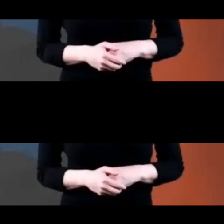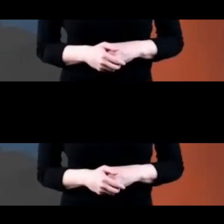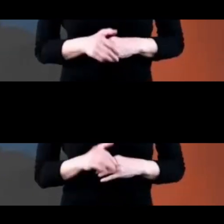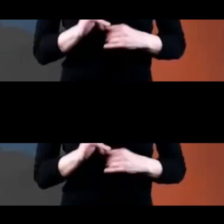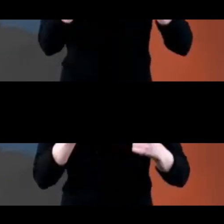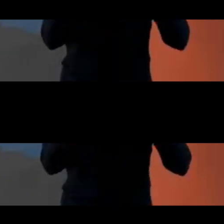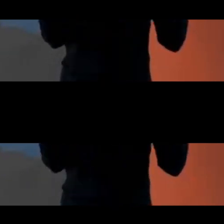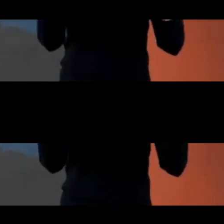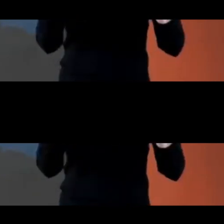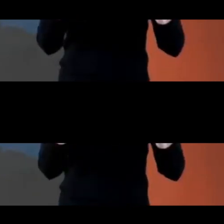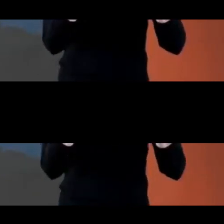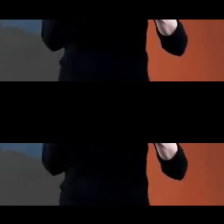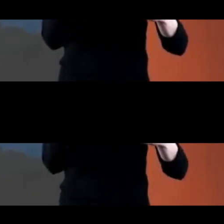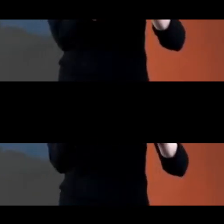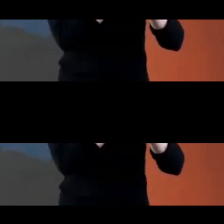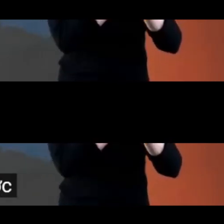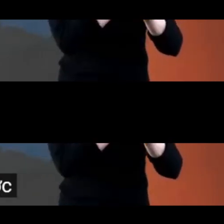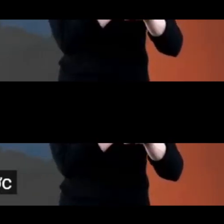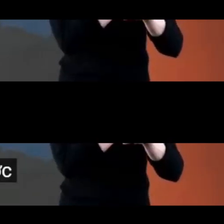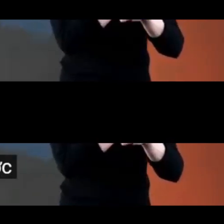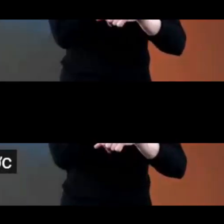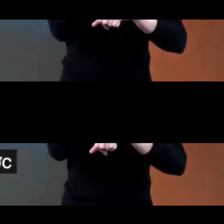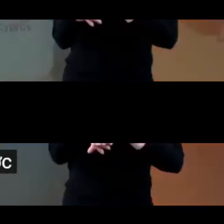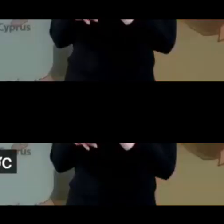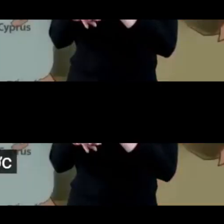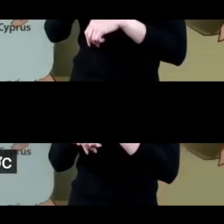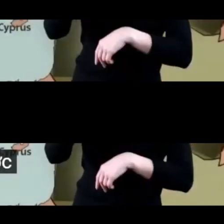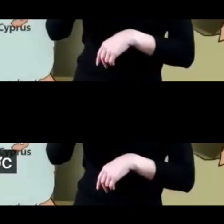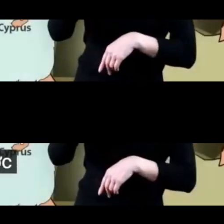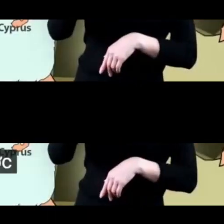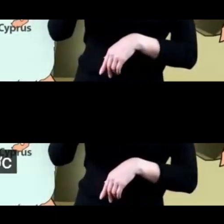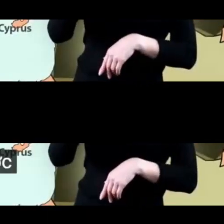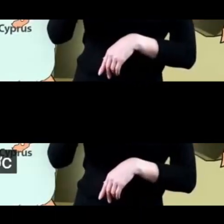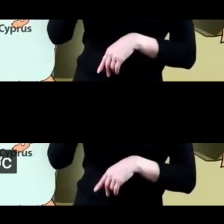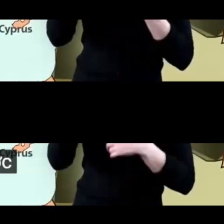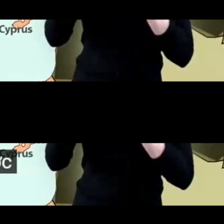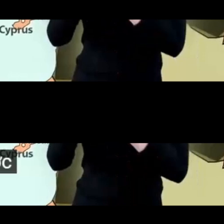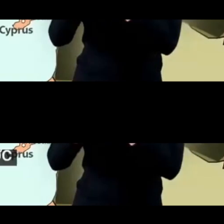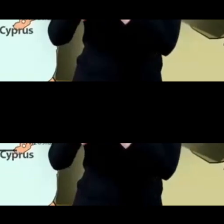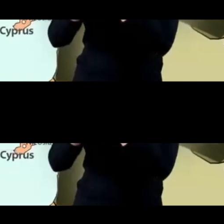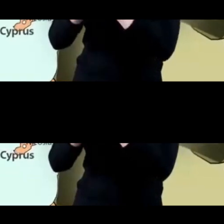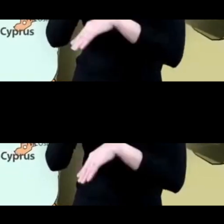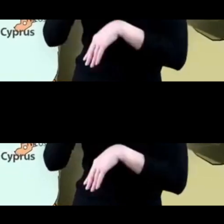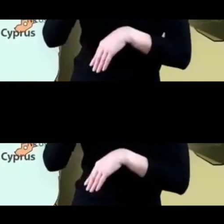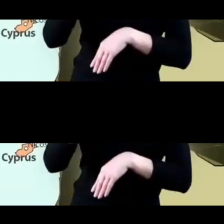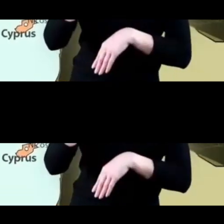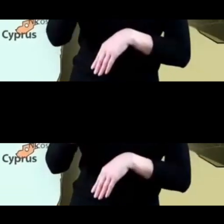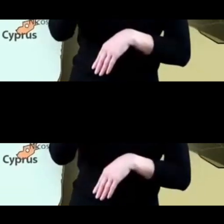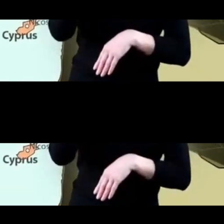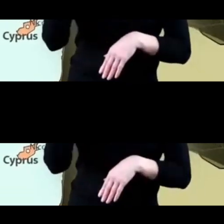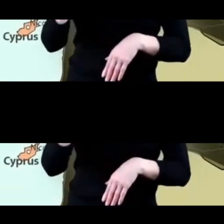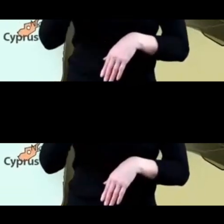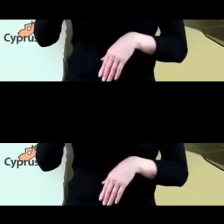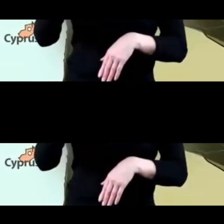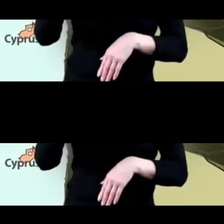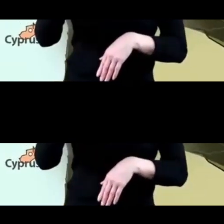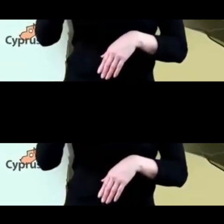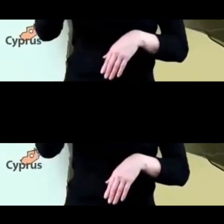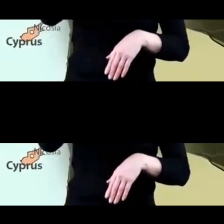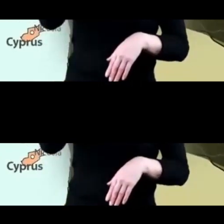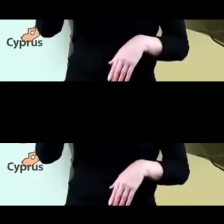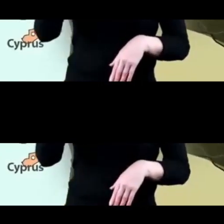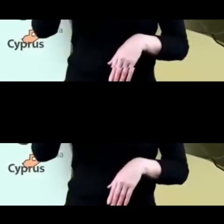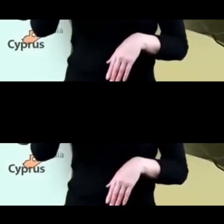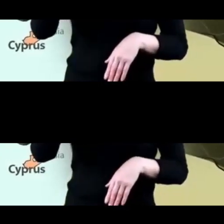In opposition, the Allied powers were formed with Serbia, the British Empire, the Russian Empire,